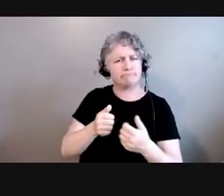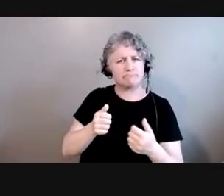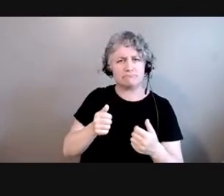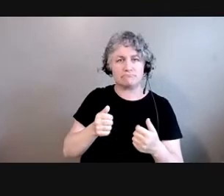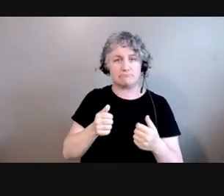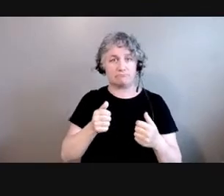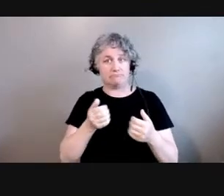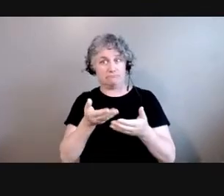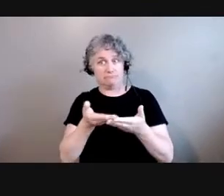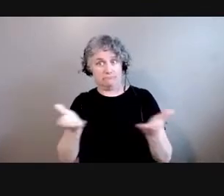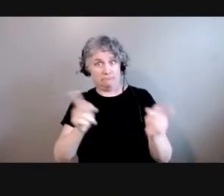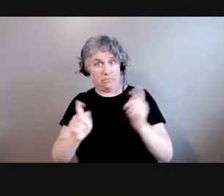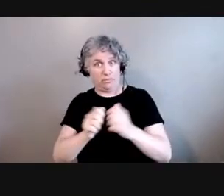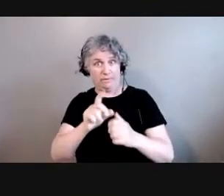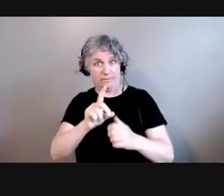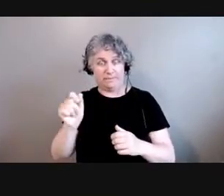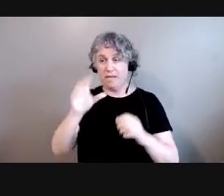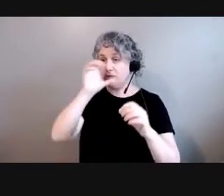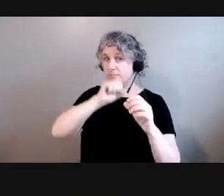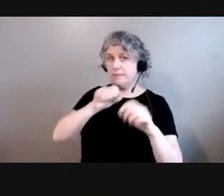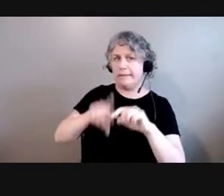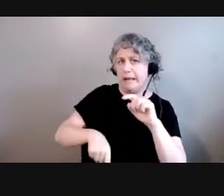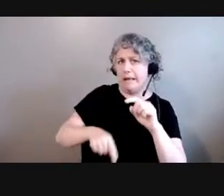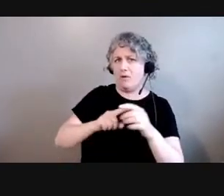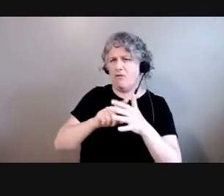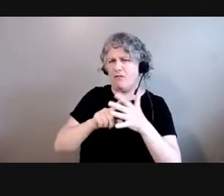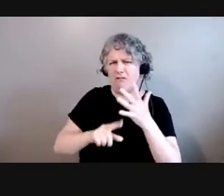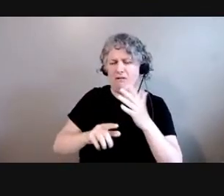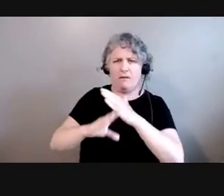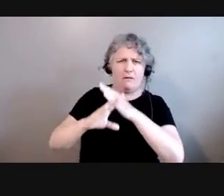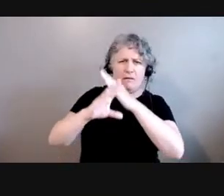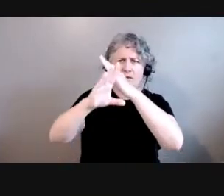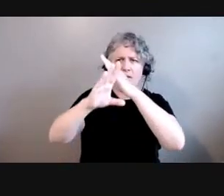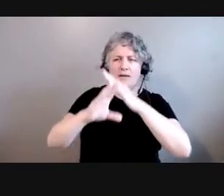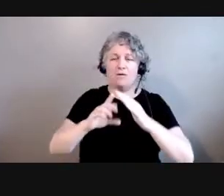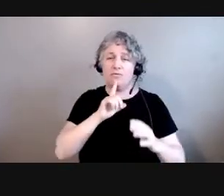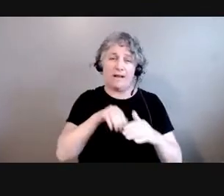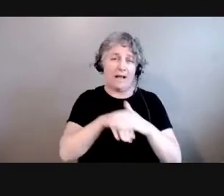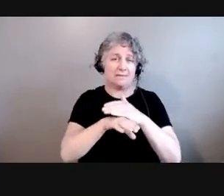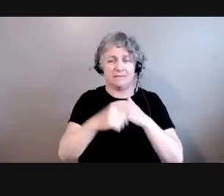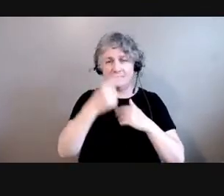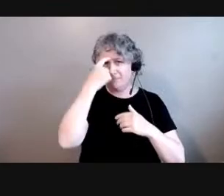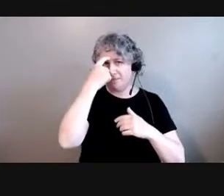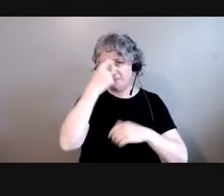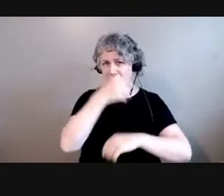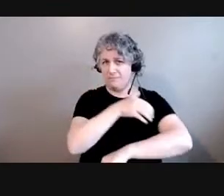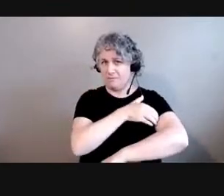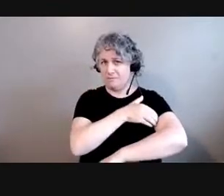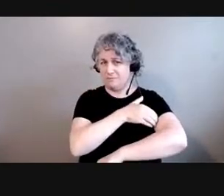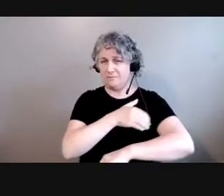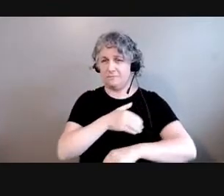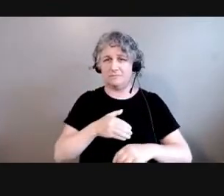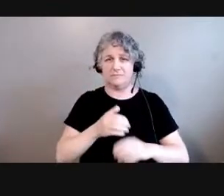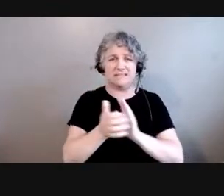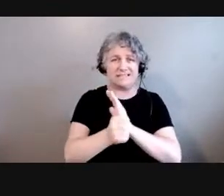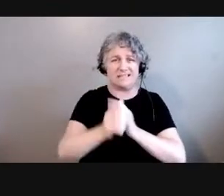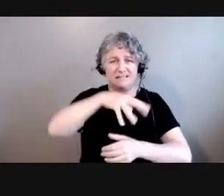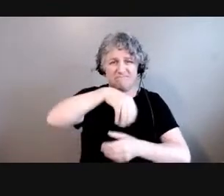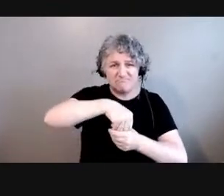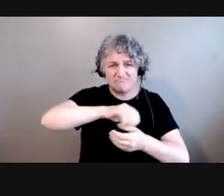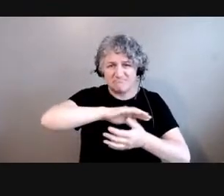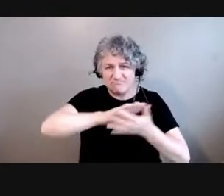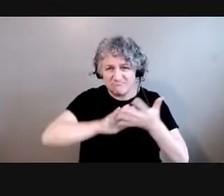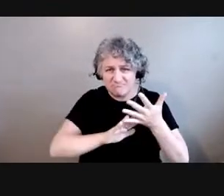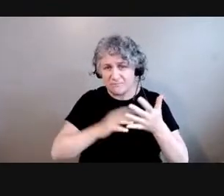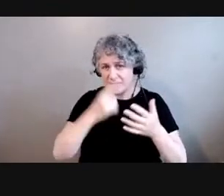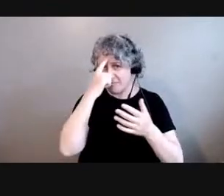with disabilities. In many ways, accessibility is a mental muscle, a skill set, a mindset, and a behavior